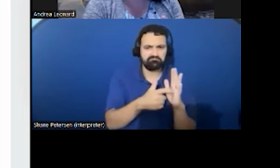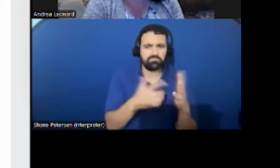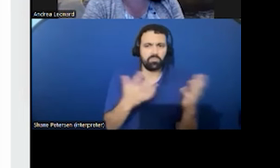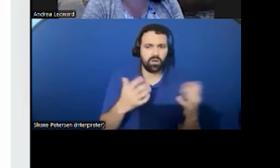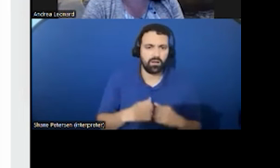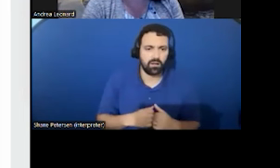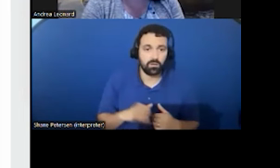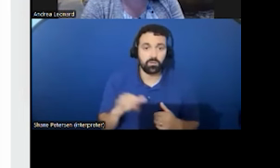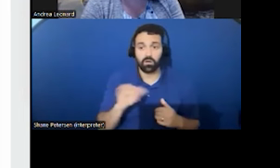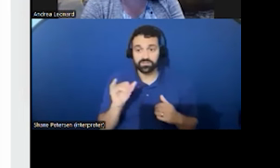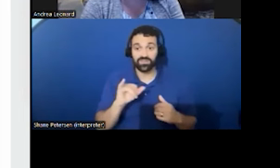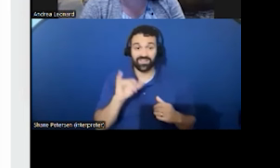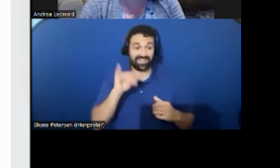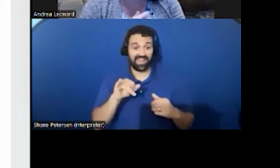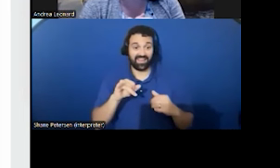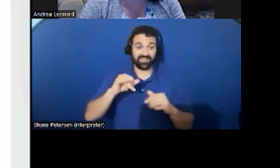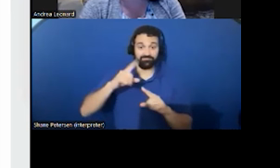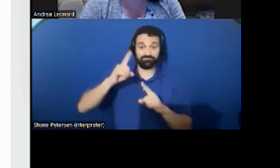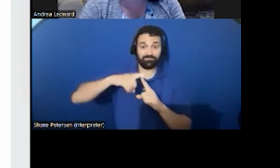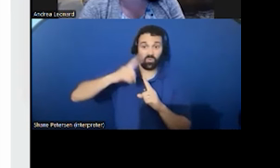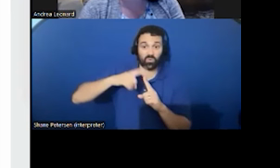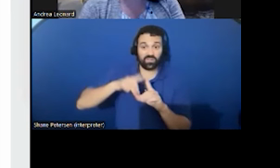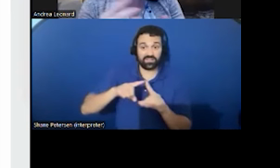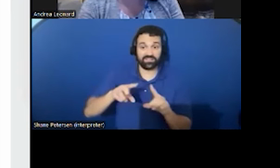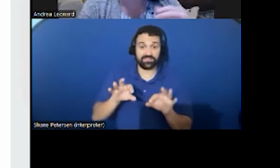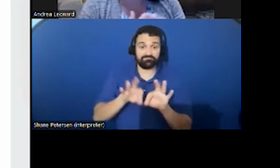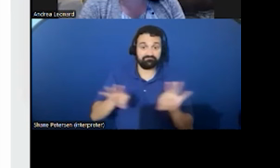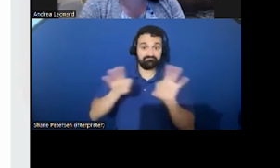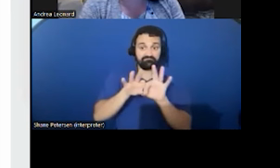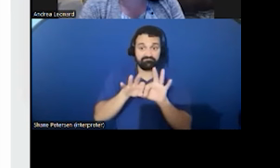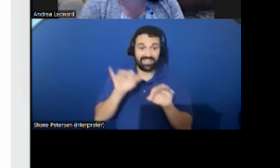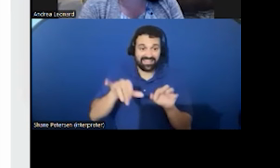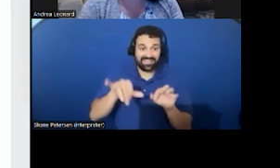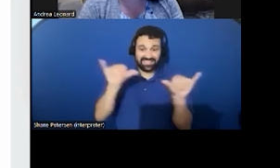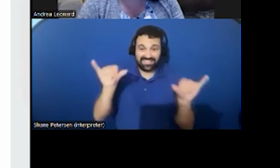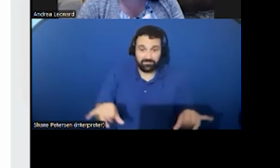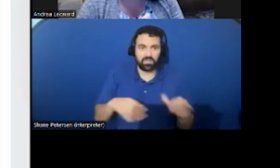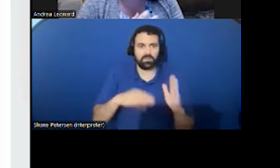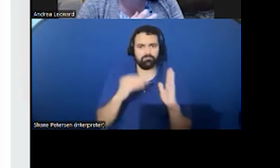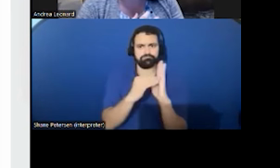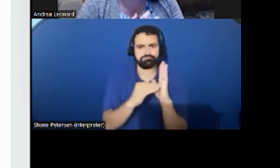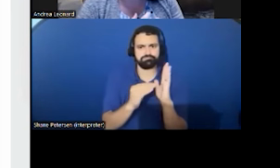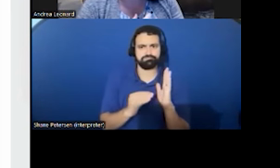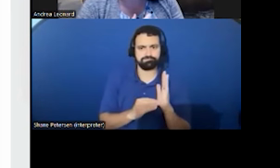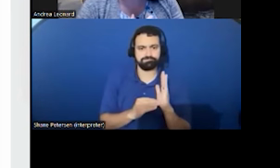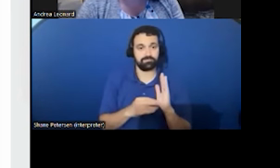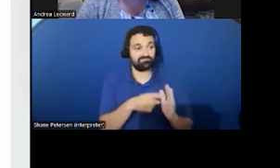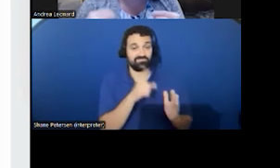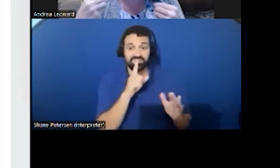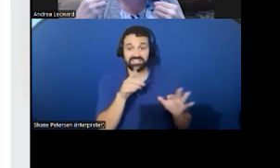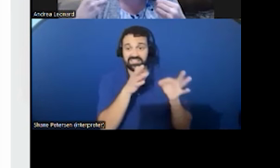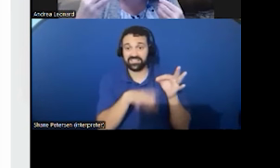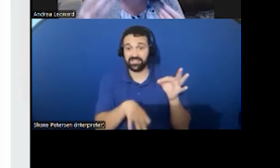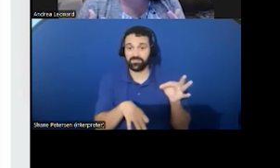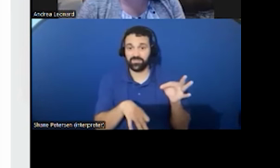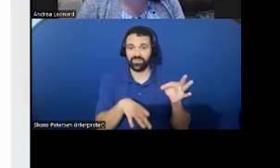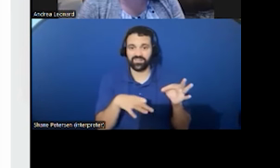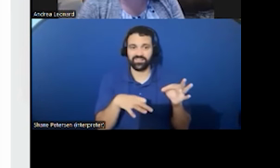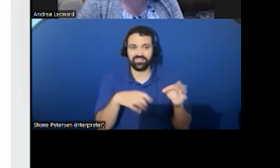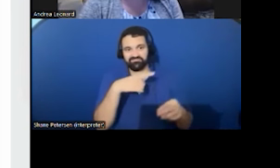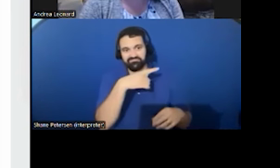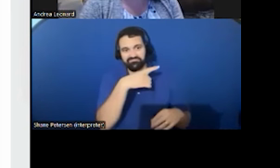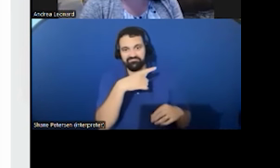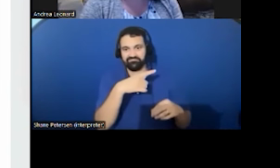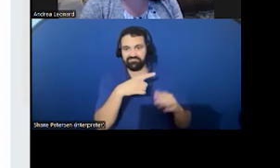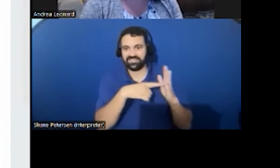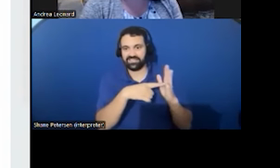point value system. Here, I've just used a simple grading guide. This is a really simple view of a forum, but feel free to